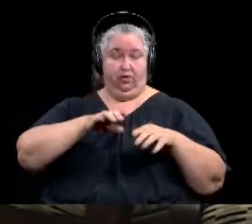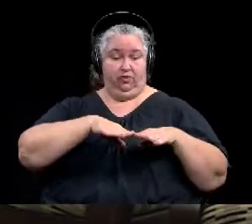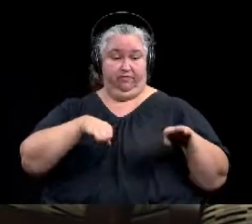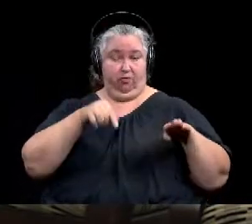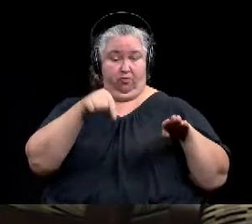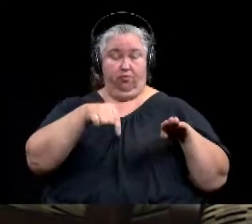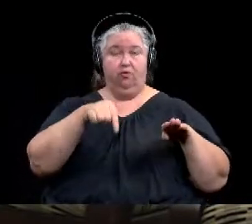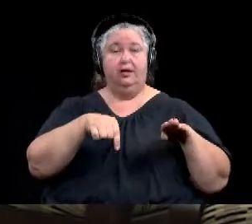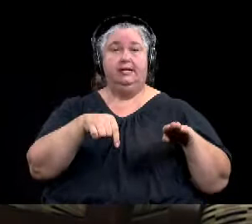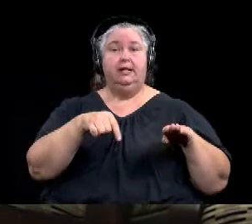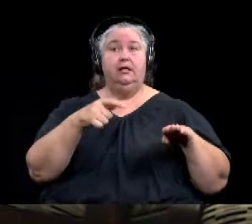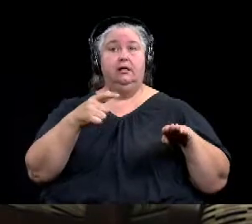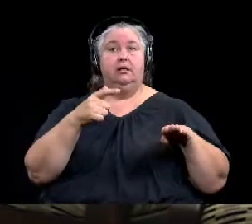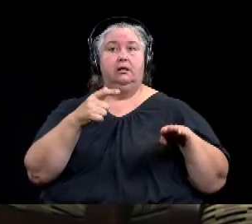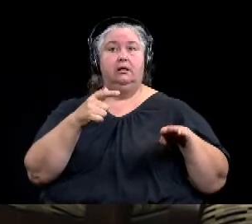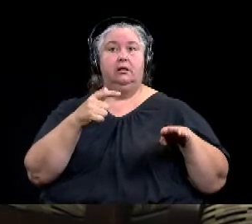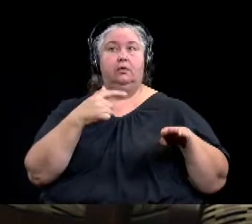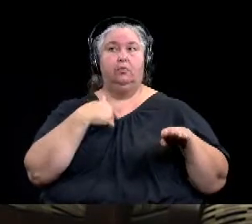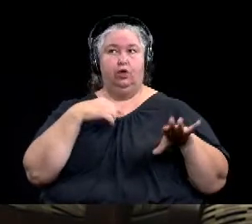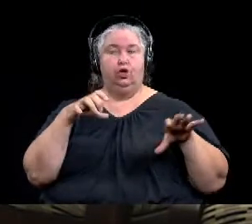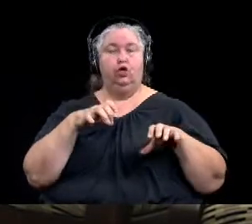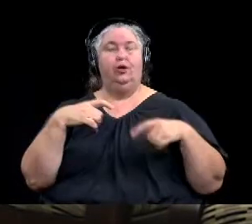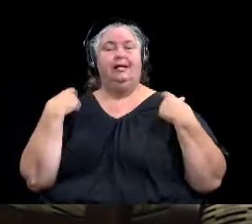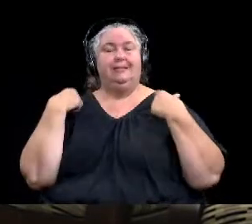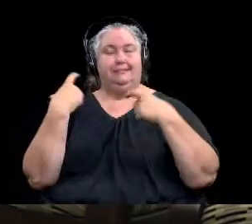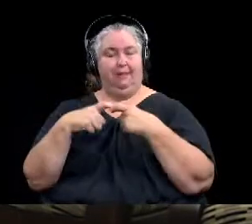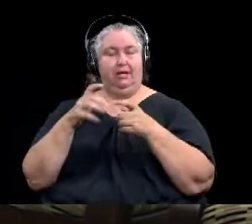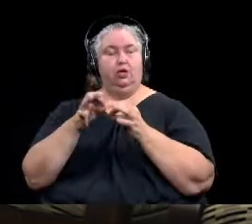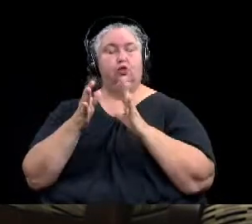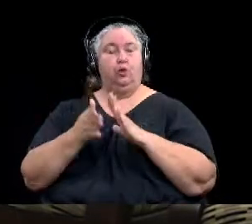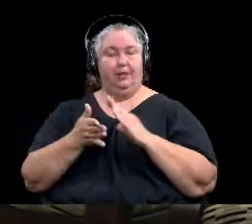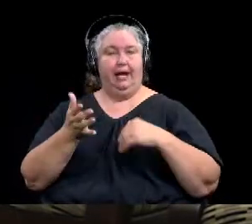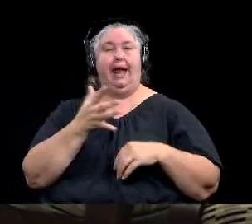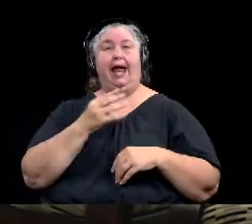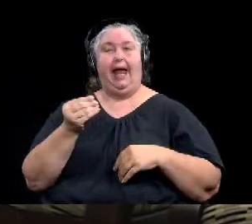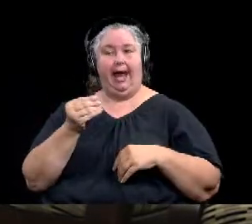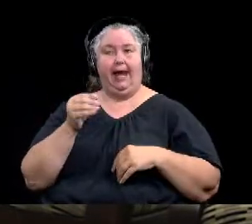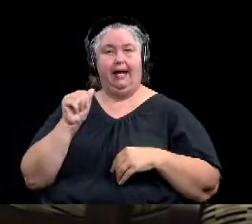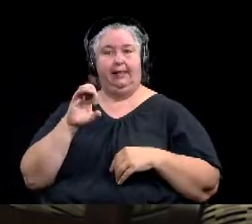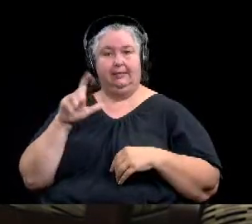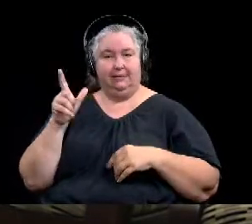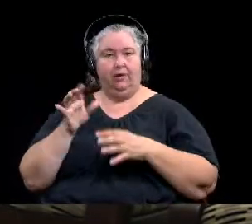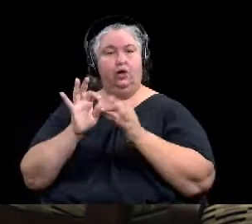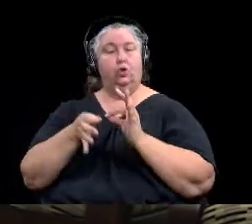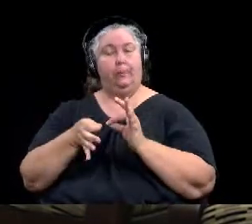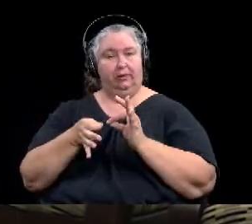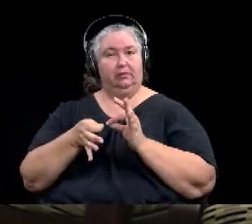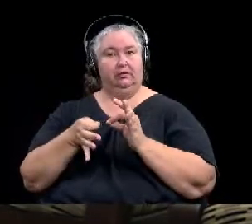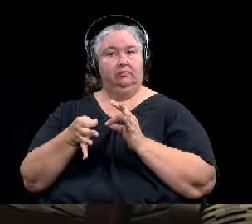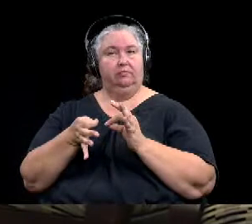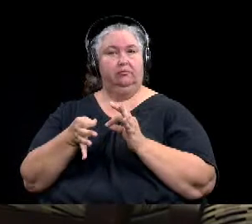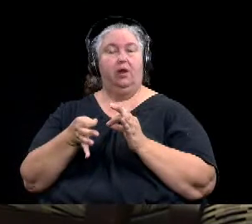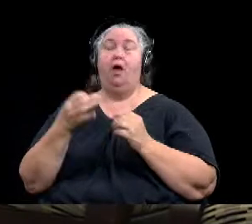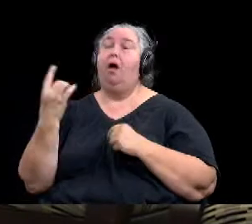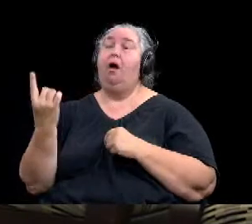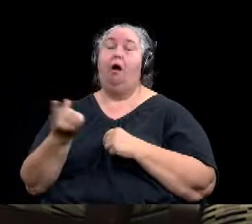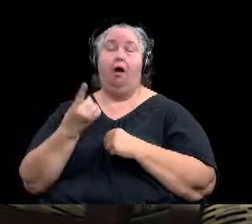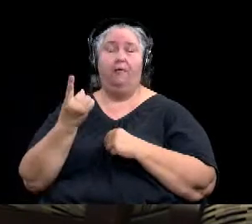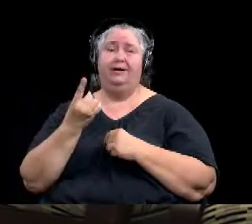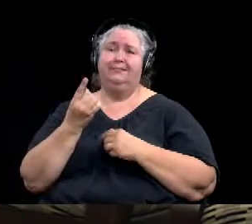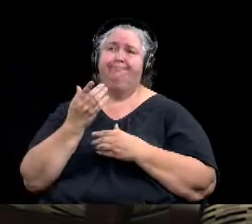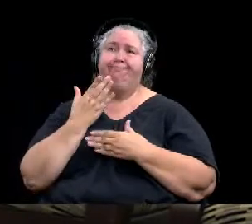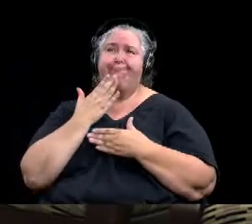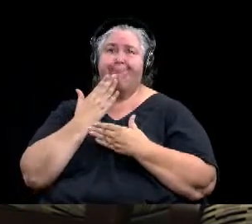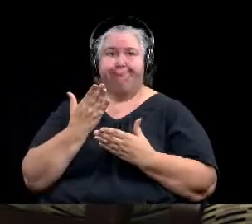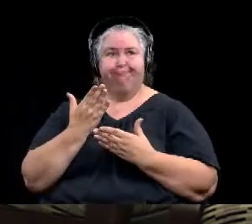we are making a complete Spanish interpretation of this, as well as an American Sign Language interpretation. And as always, so gracious to be a part